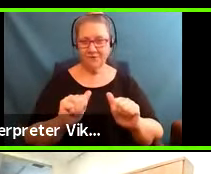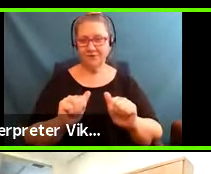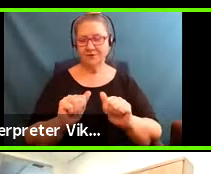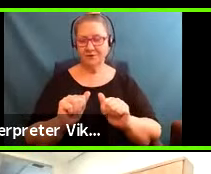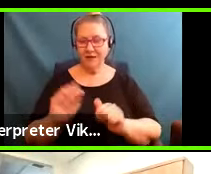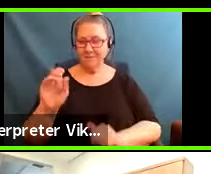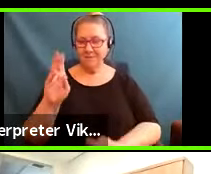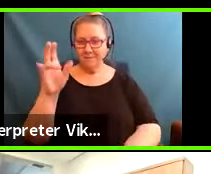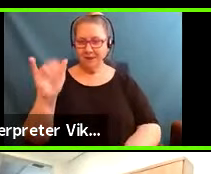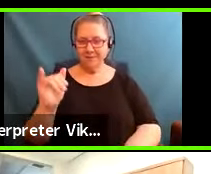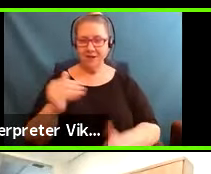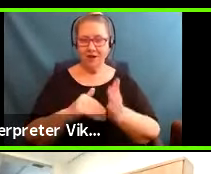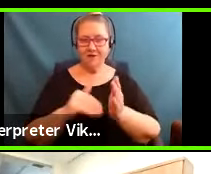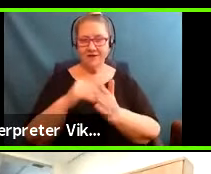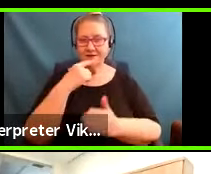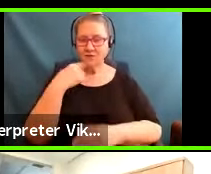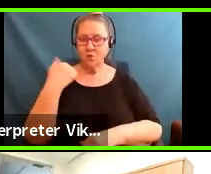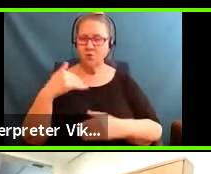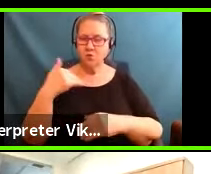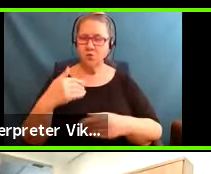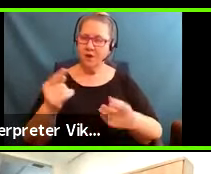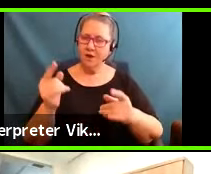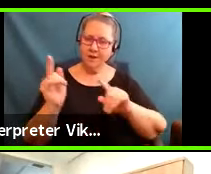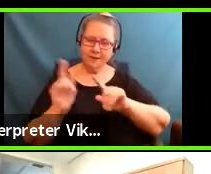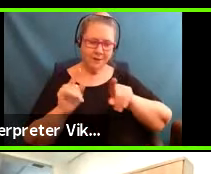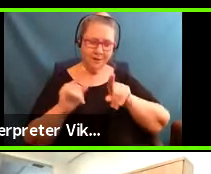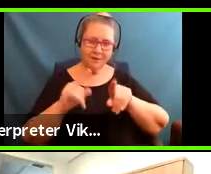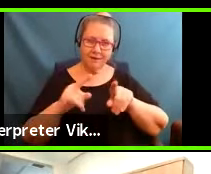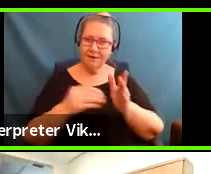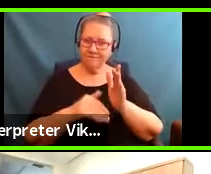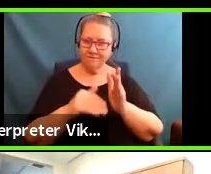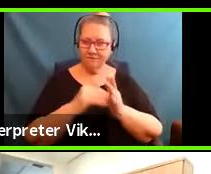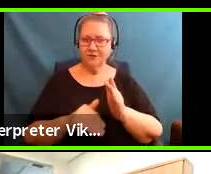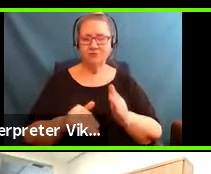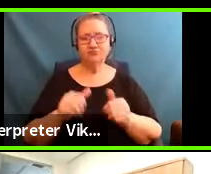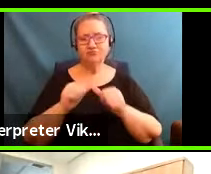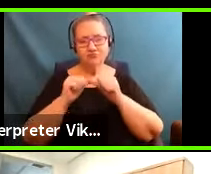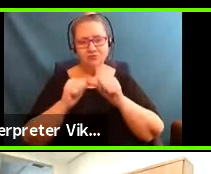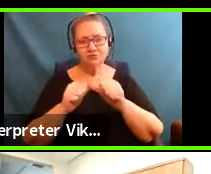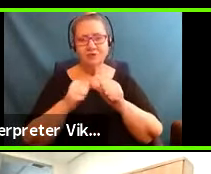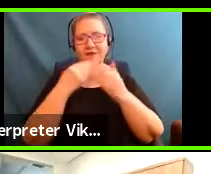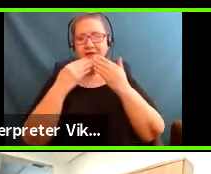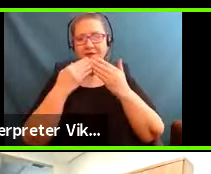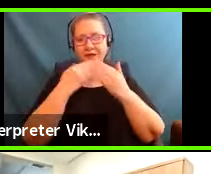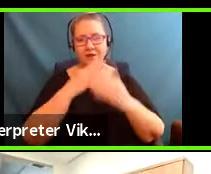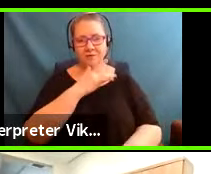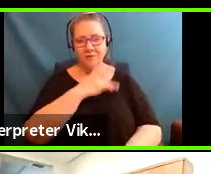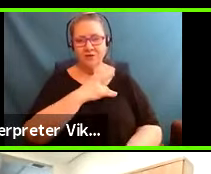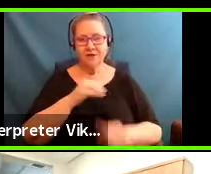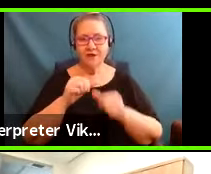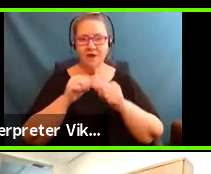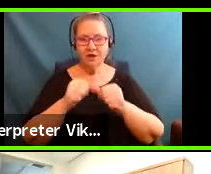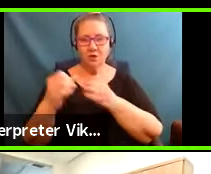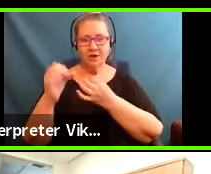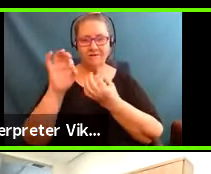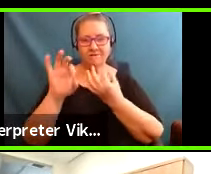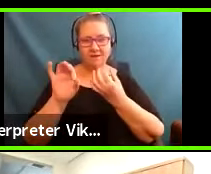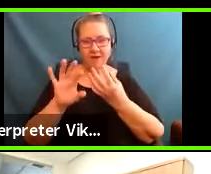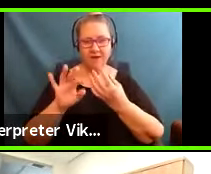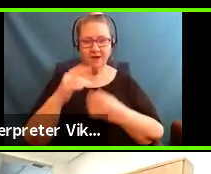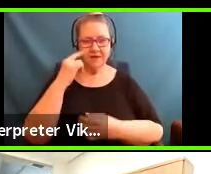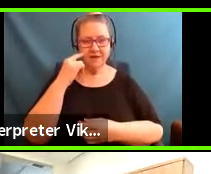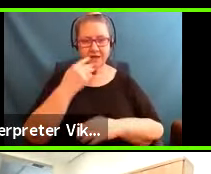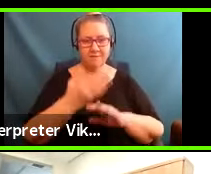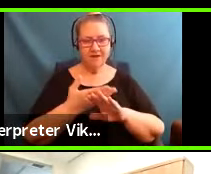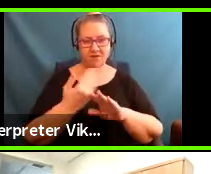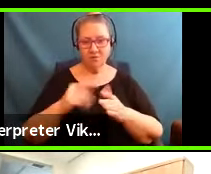out, incredible attendance record. We really appreciate the ongoing partnership and feedback. I think before